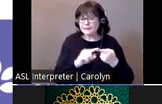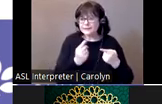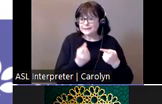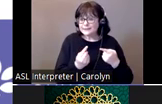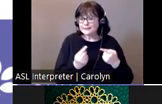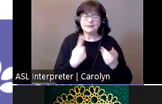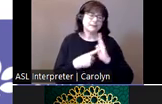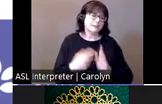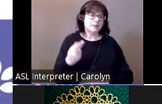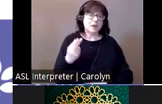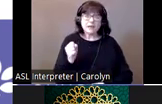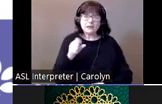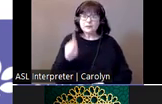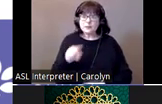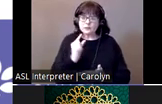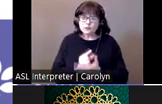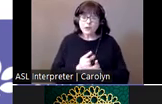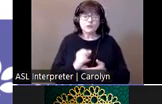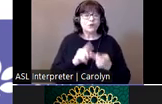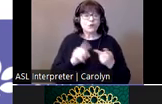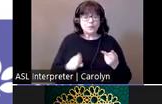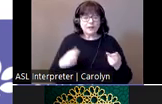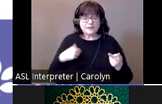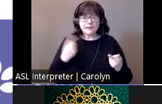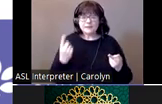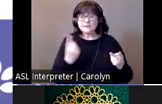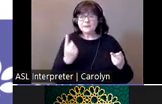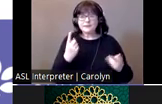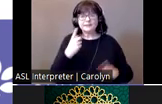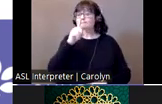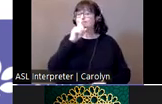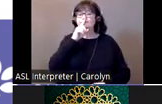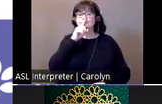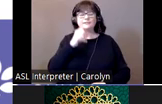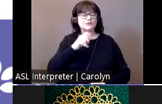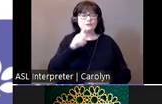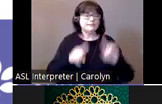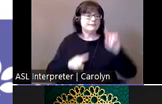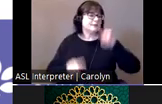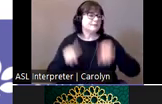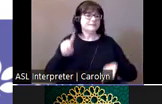or everybody requires something else. It's very varied.